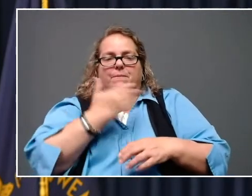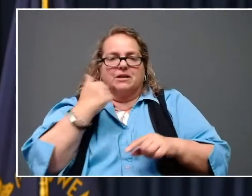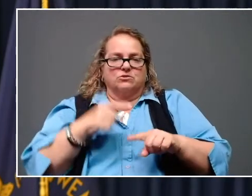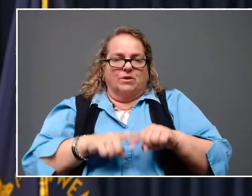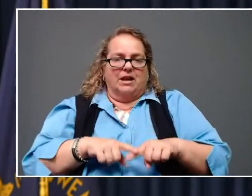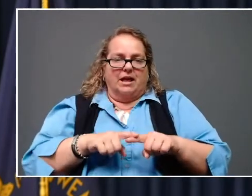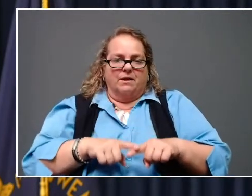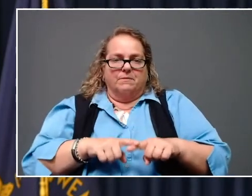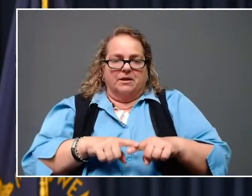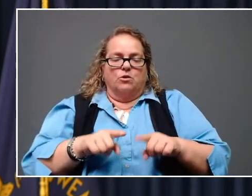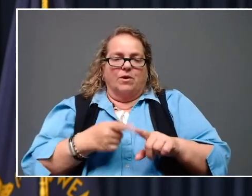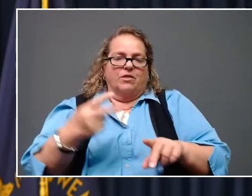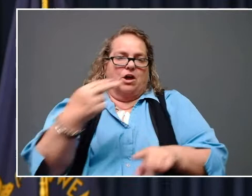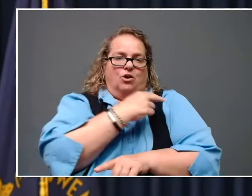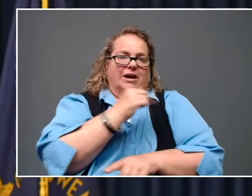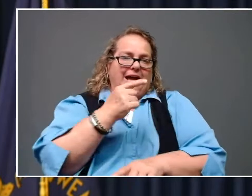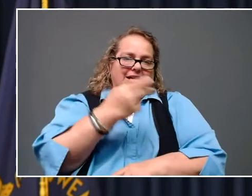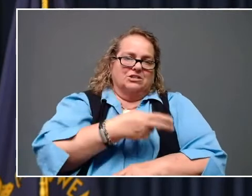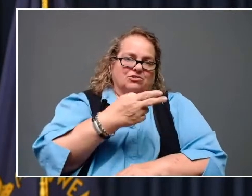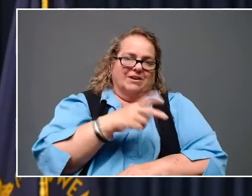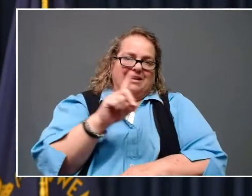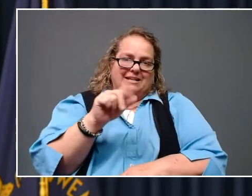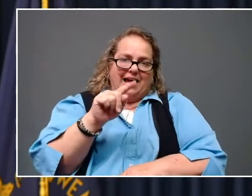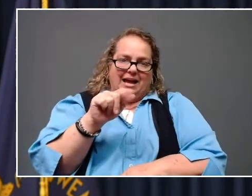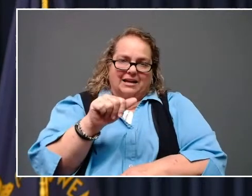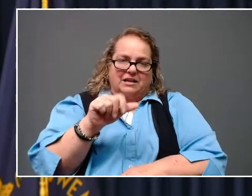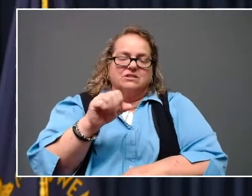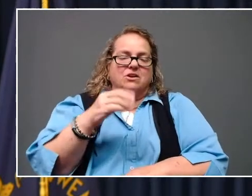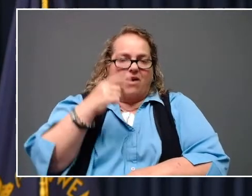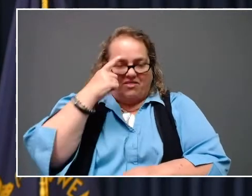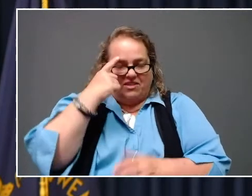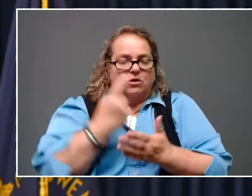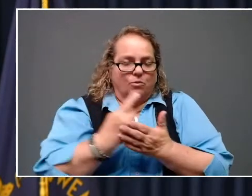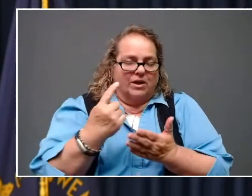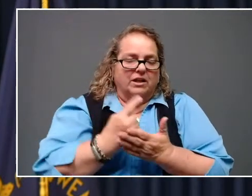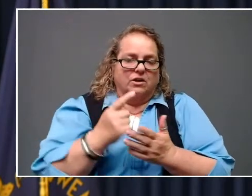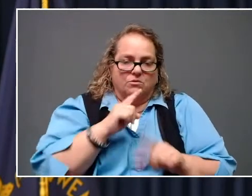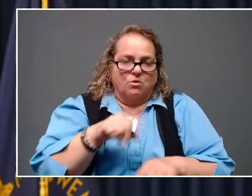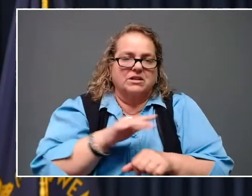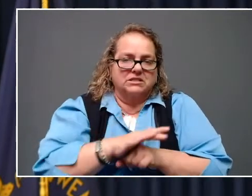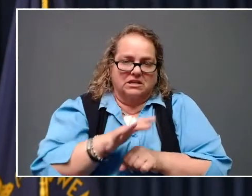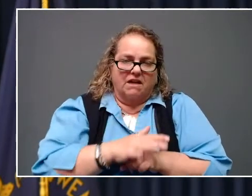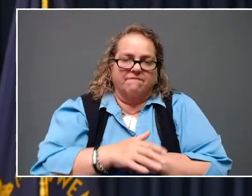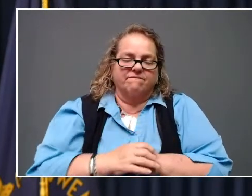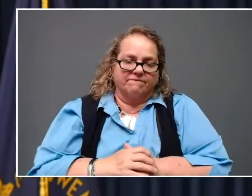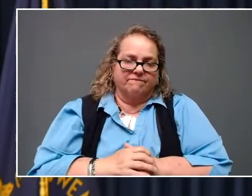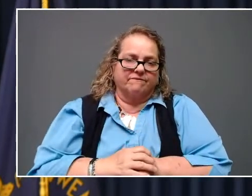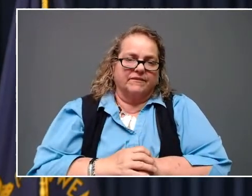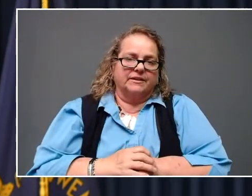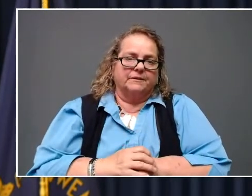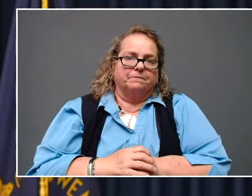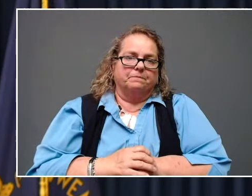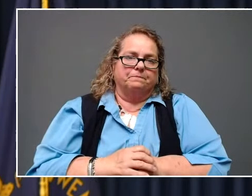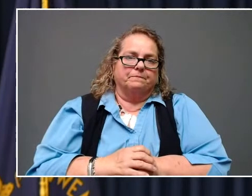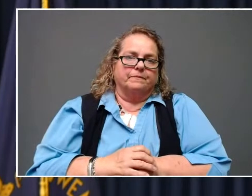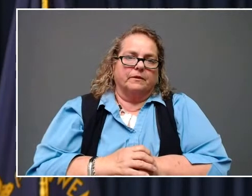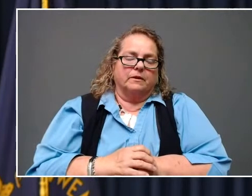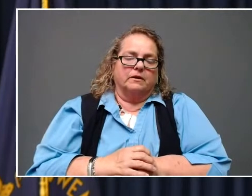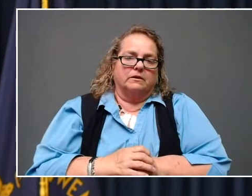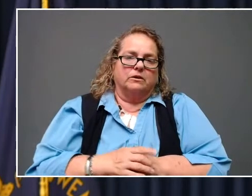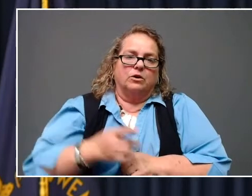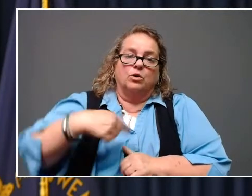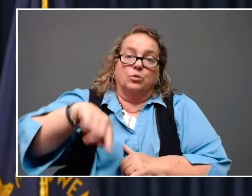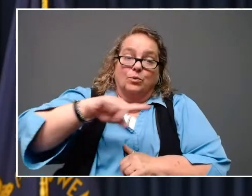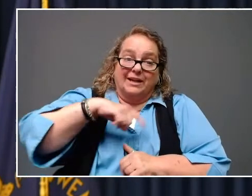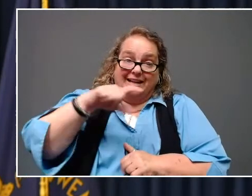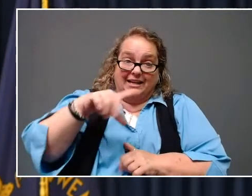all the historical data. So yes, I think that the weekly reporting is enough. And again, folks, we need to be responsible. We need to be careful.